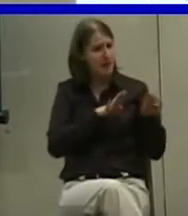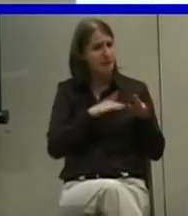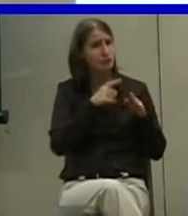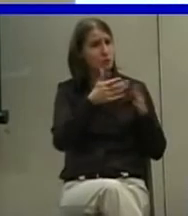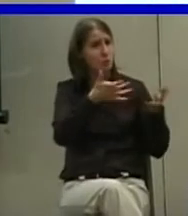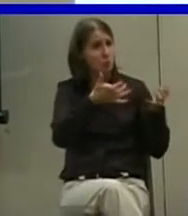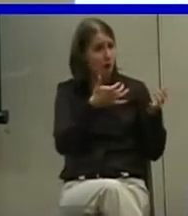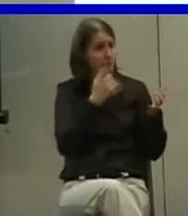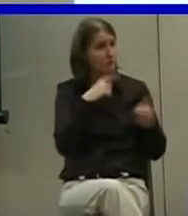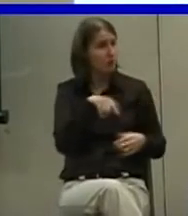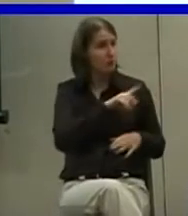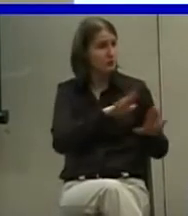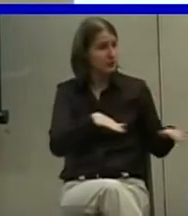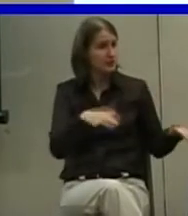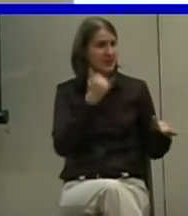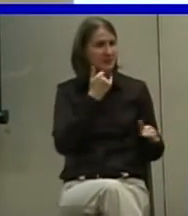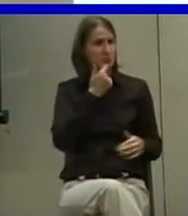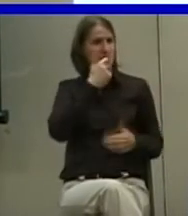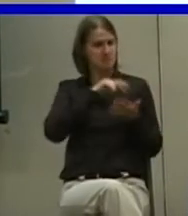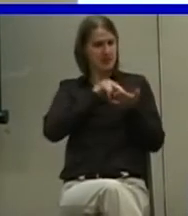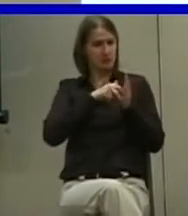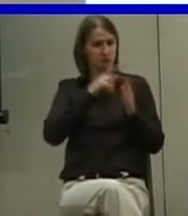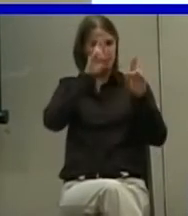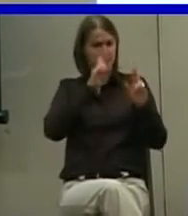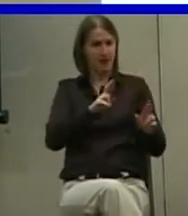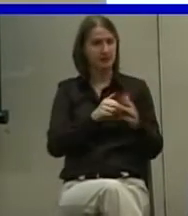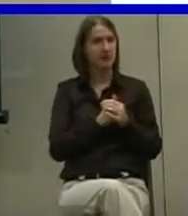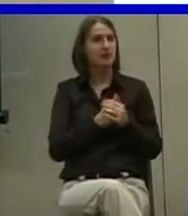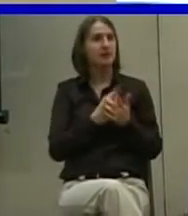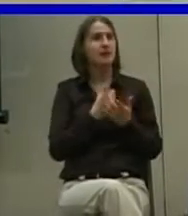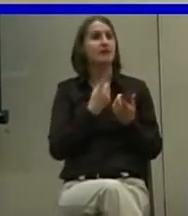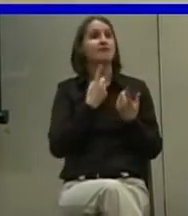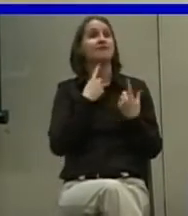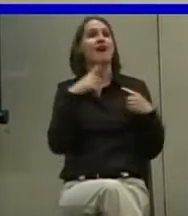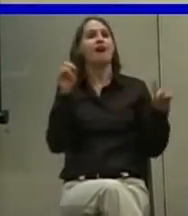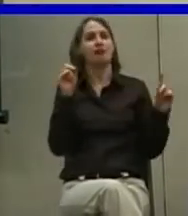if you're saying they're respectful? And they finally made this teachable.